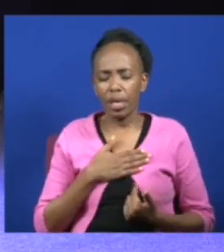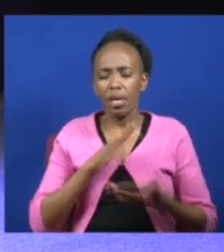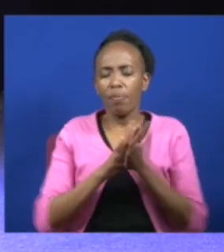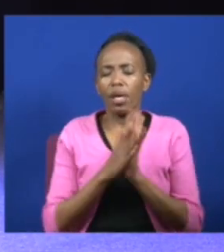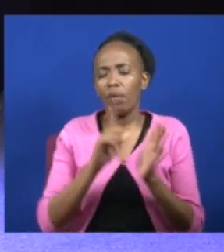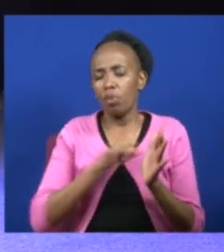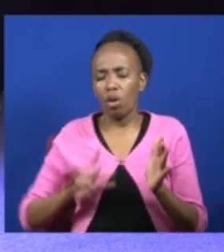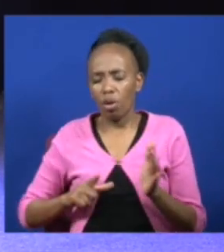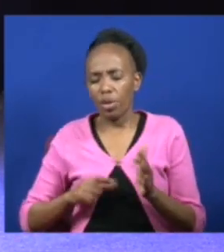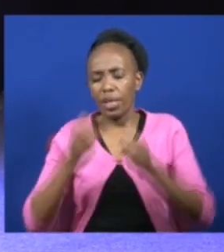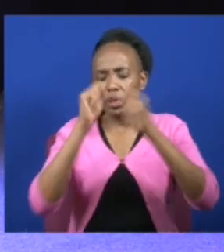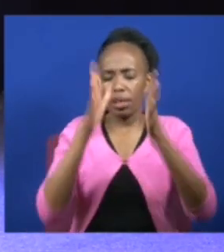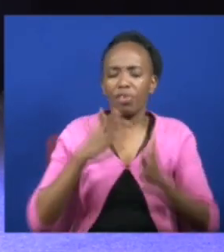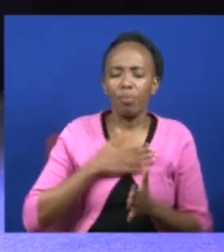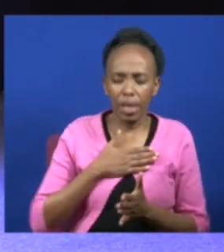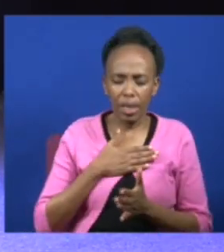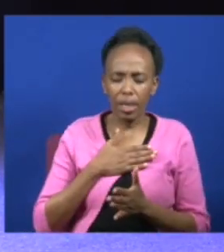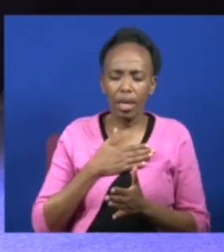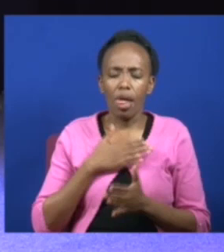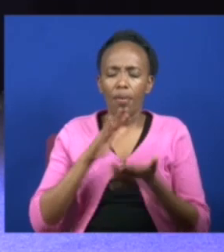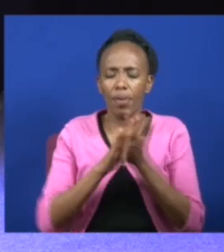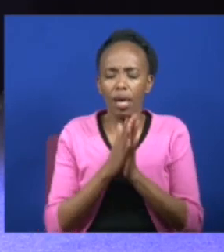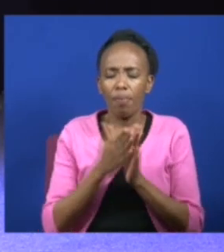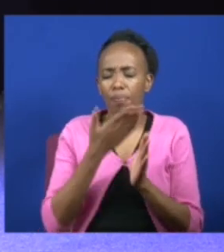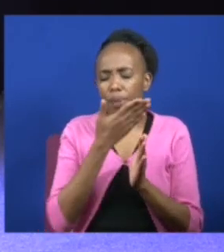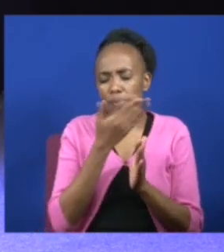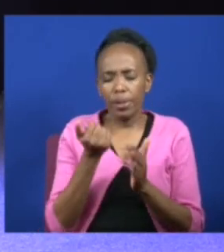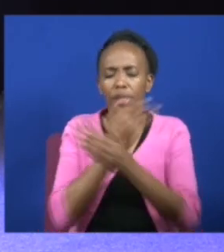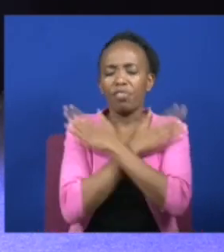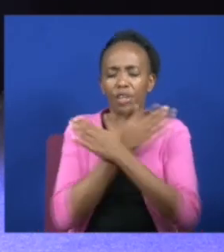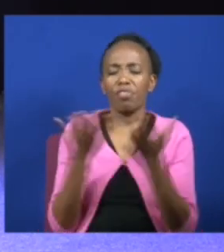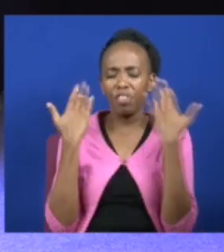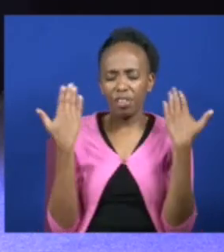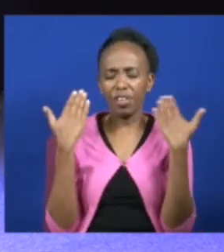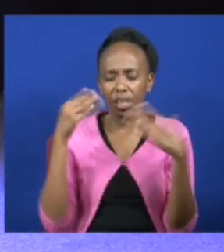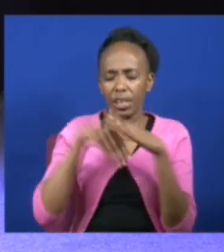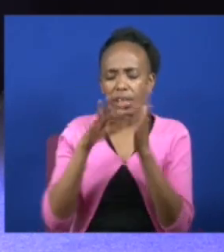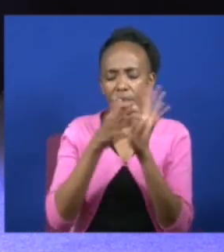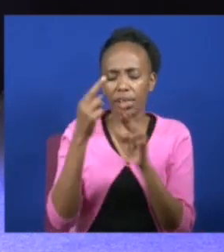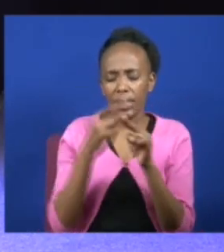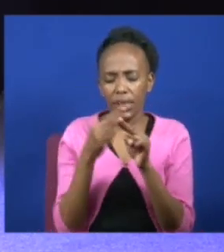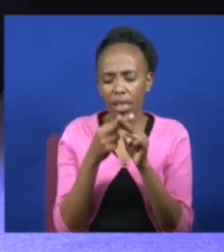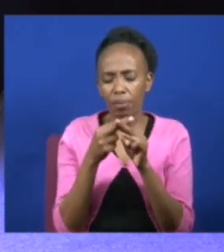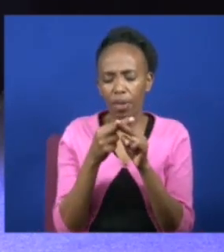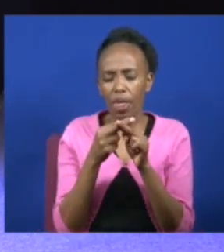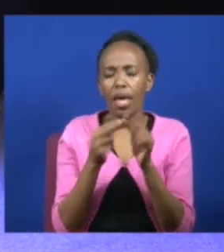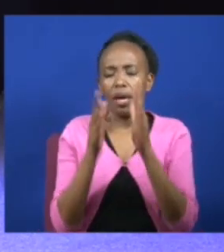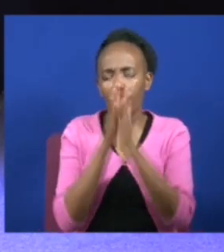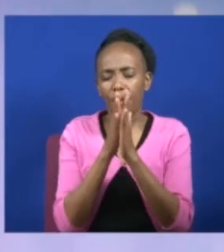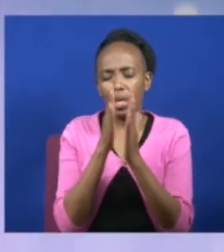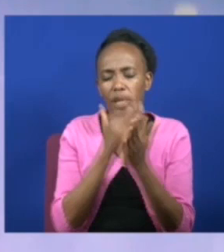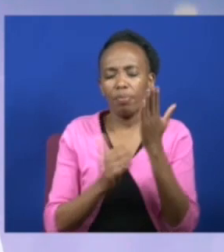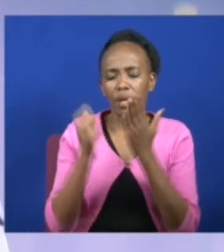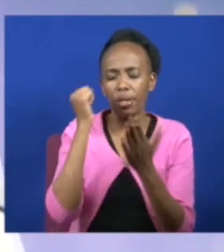Be my Lord and my Savior. Be my best friend forever. In Jesus' name, I